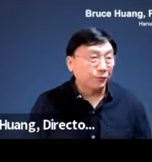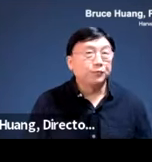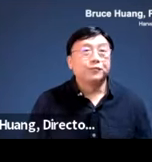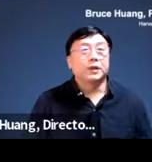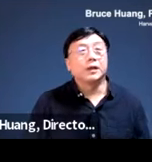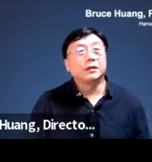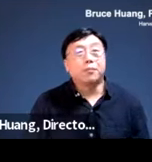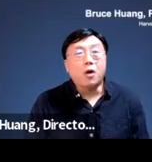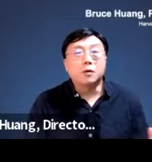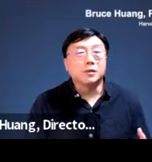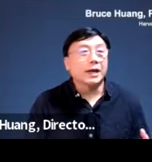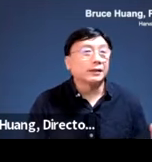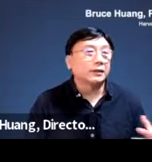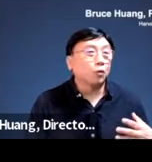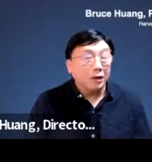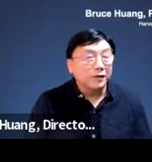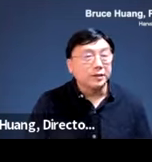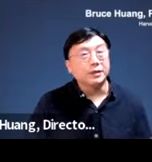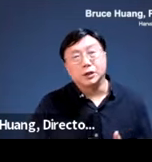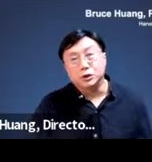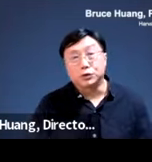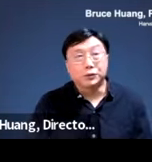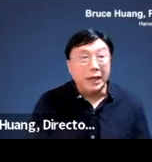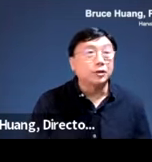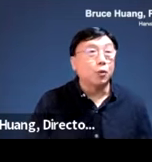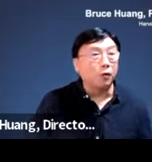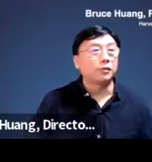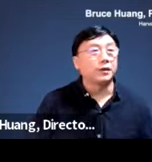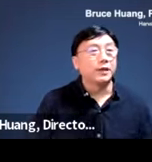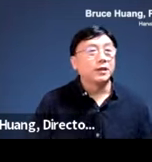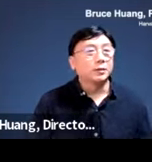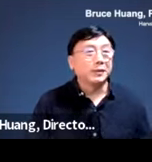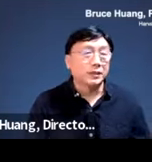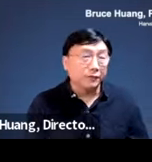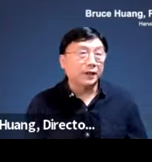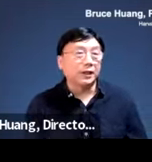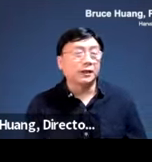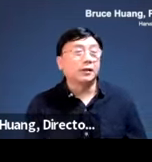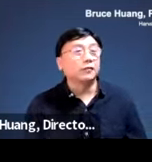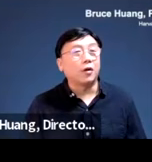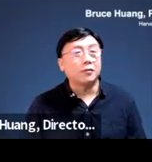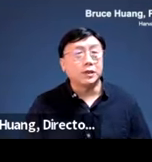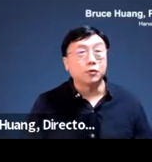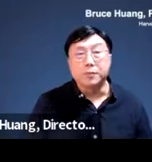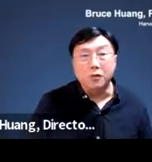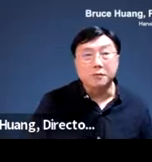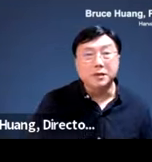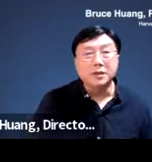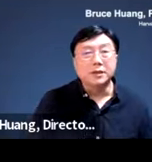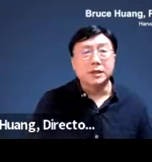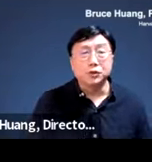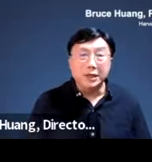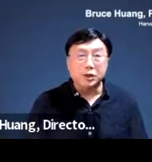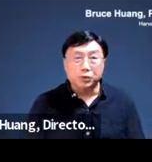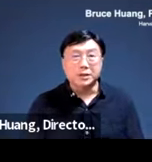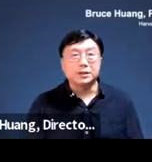matters, and problems that are relevant to today's world. Specifically for our degree programs,